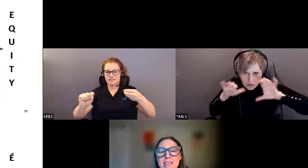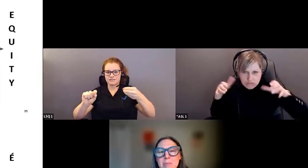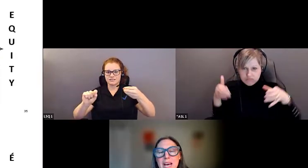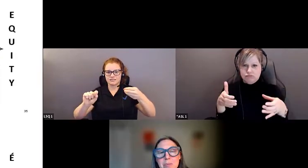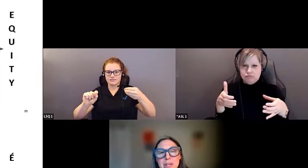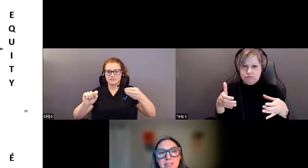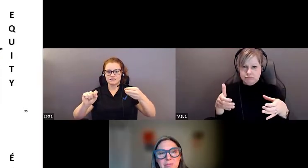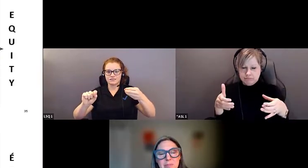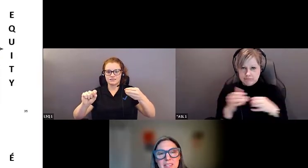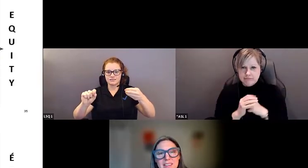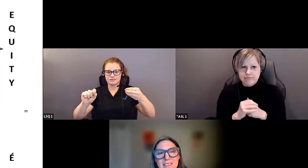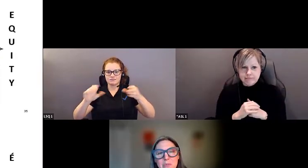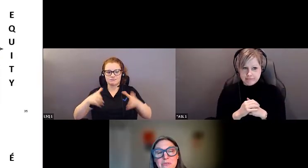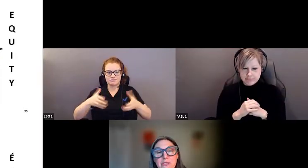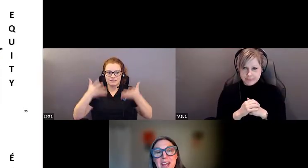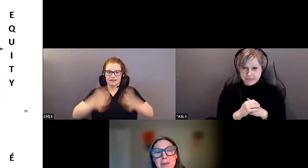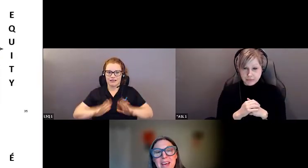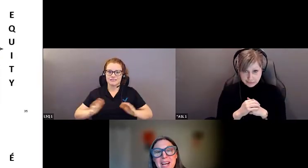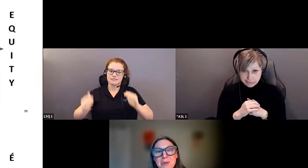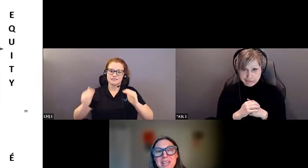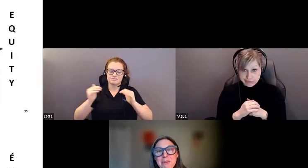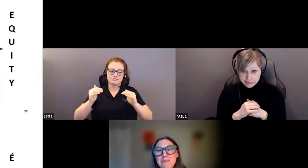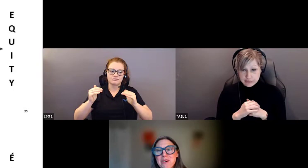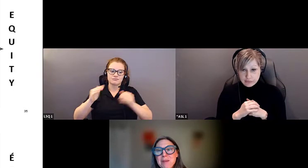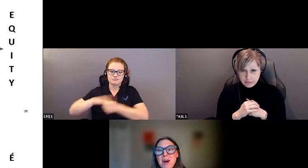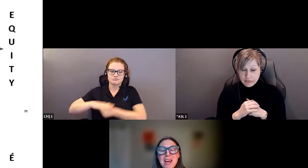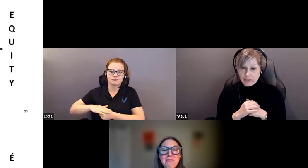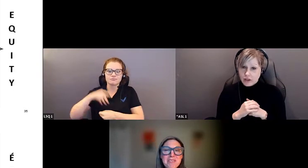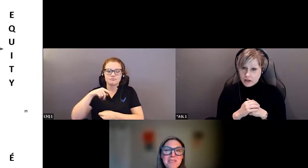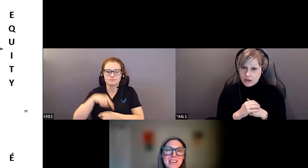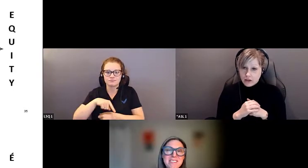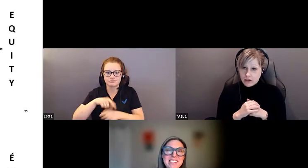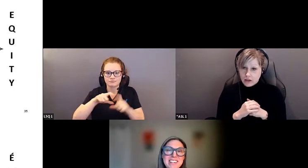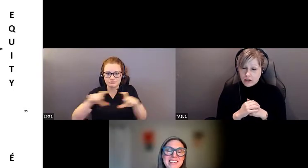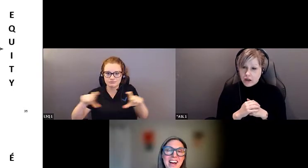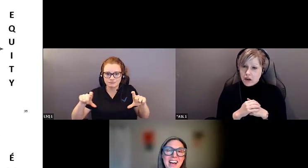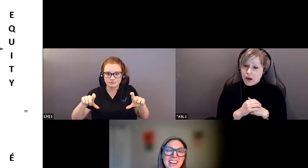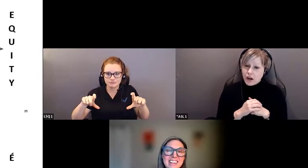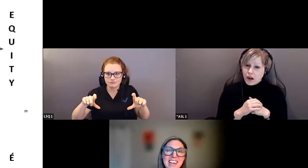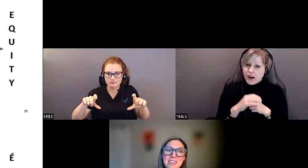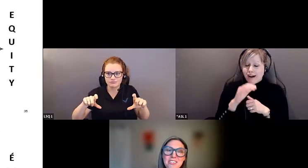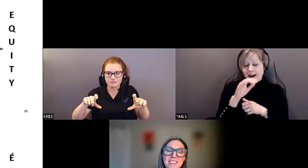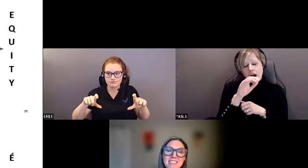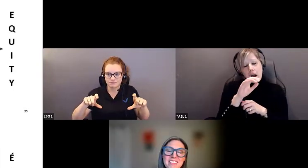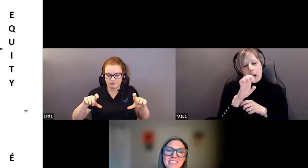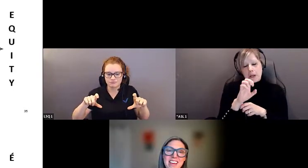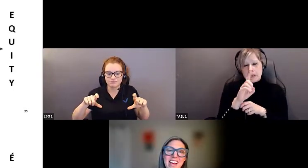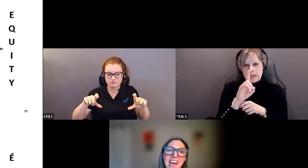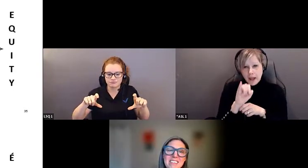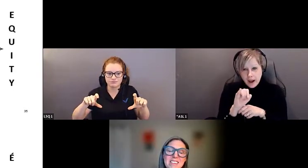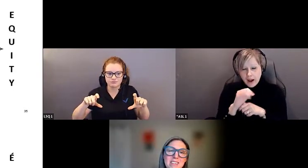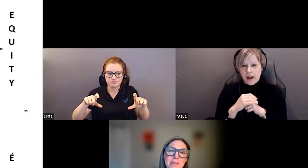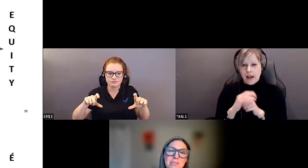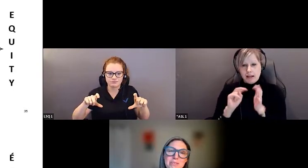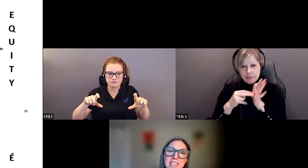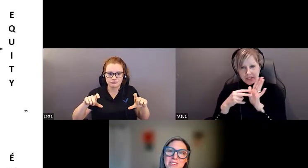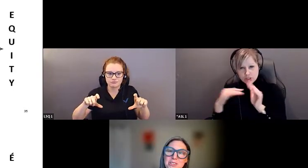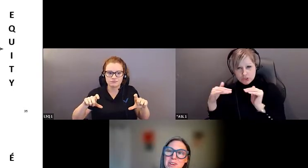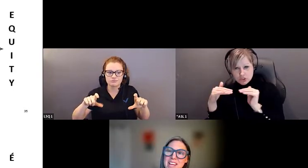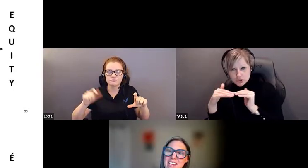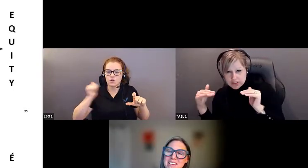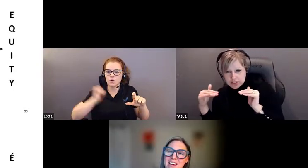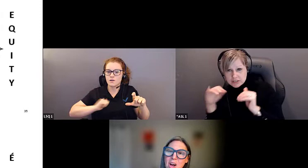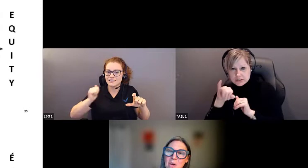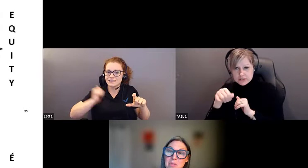And what ends up happening is that we frame equity, we frame our efforts around EDI and justice as exclusively